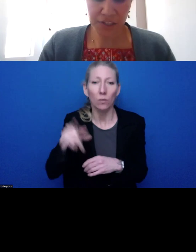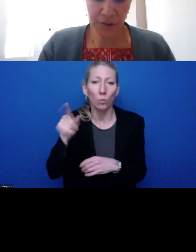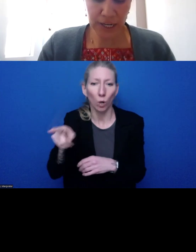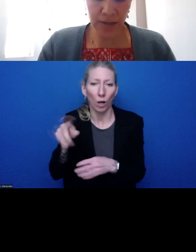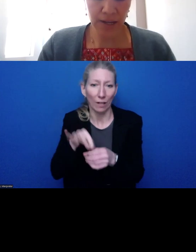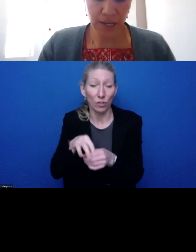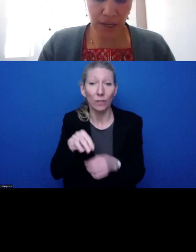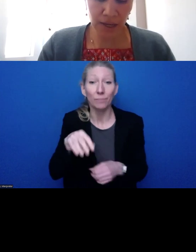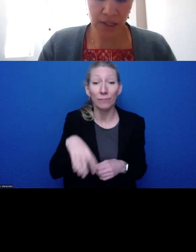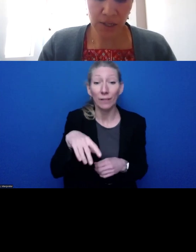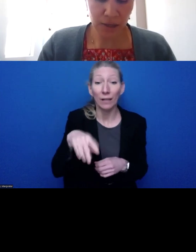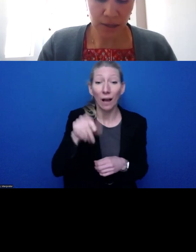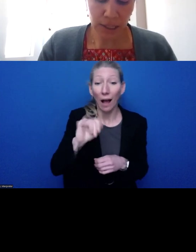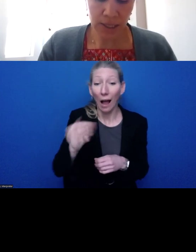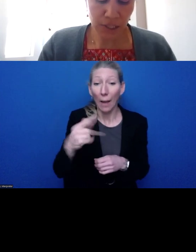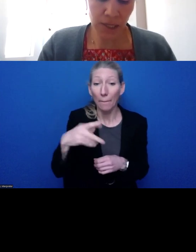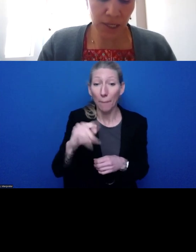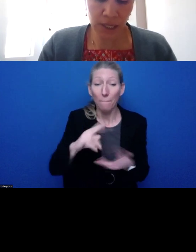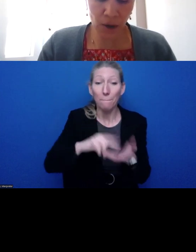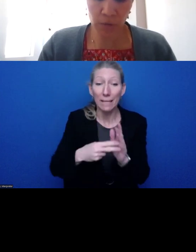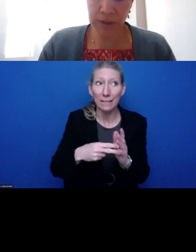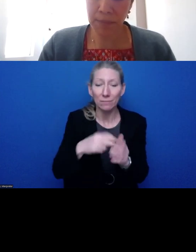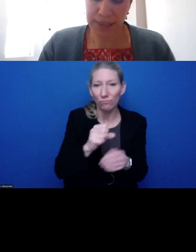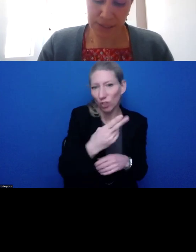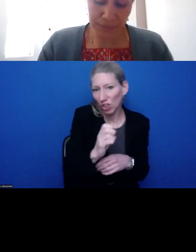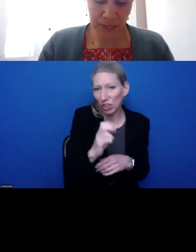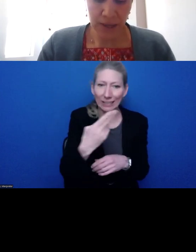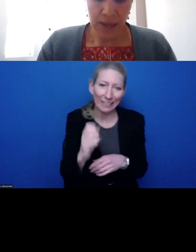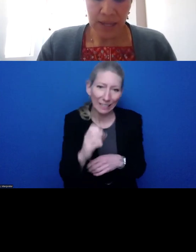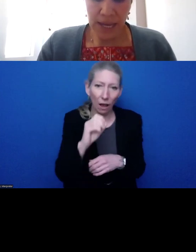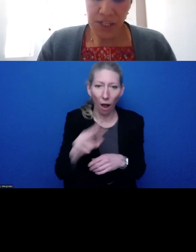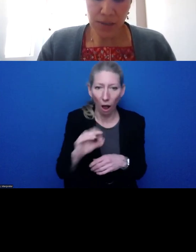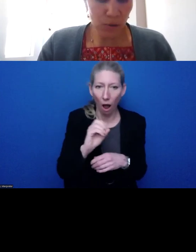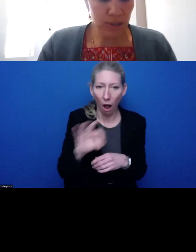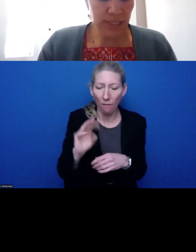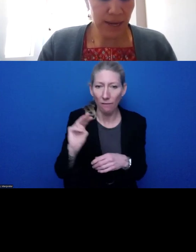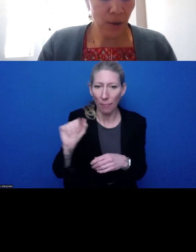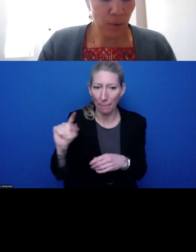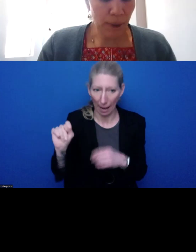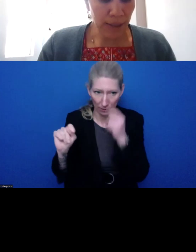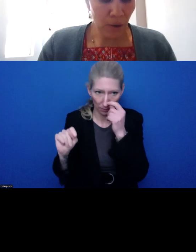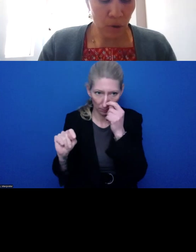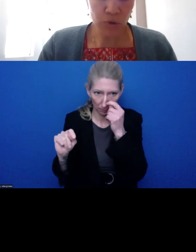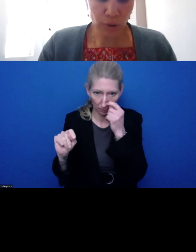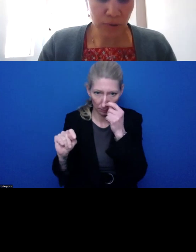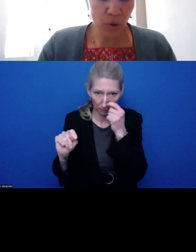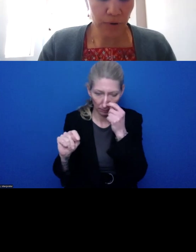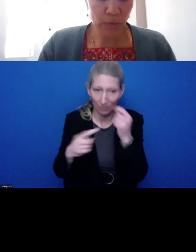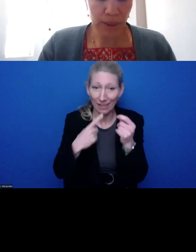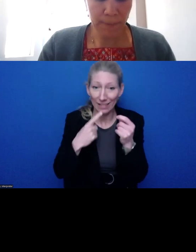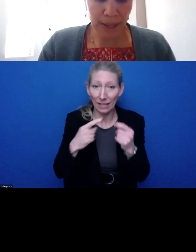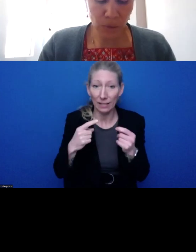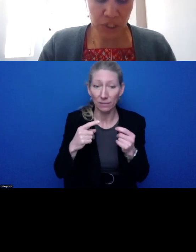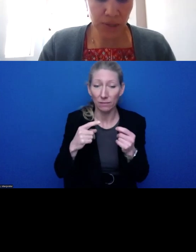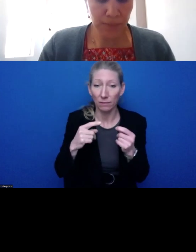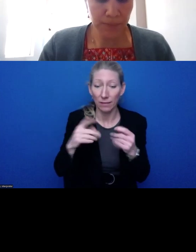means literally he of the mat. The ancient lords sat on mat or thrones covered